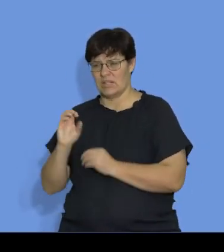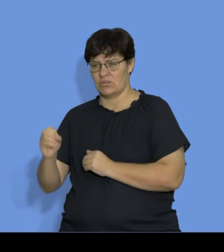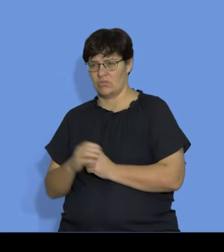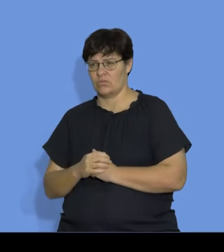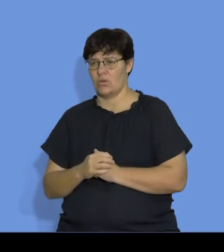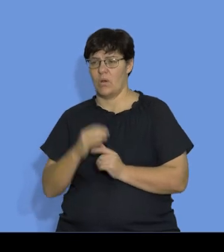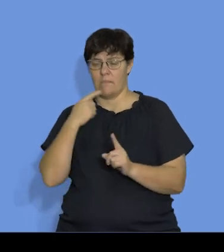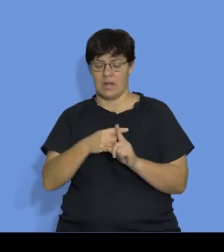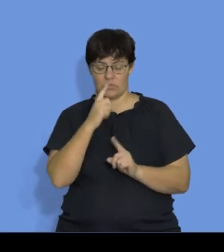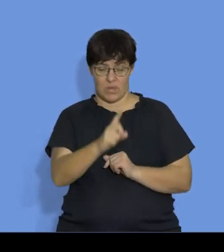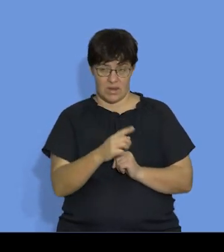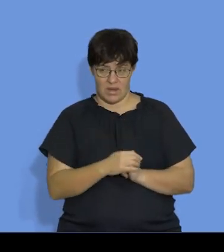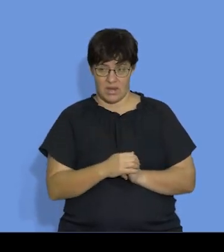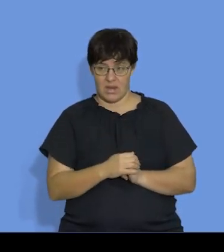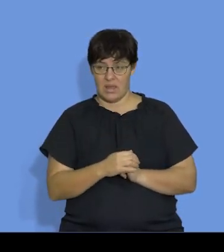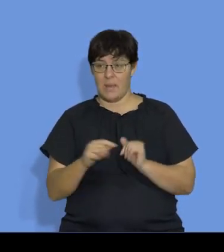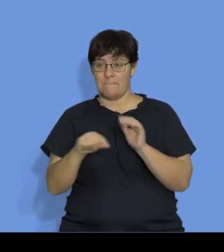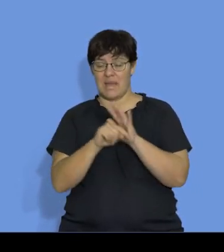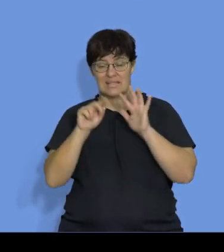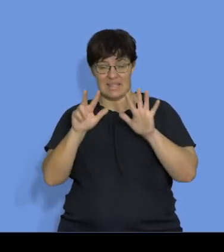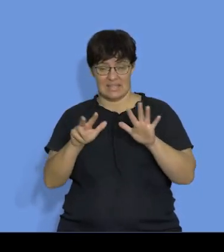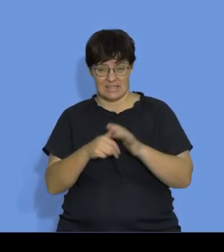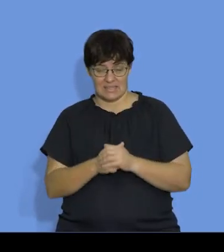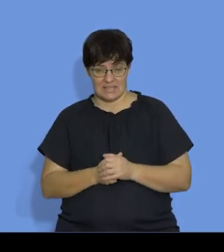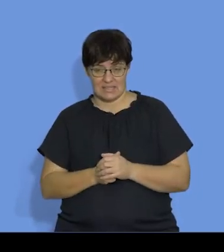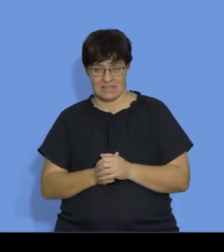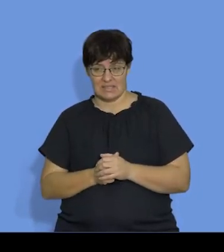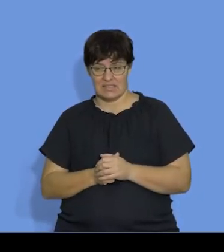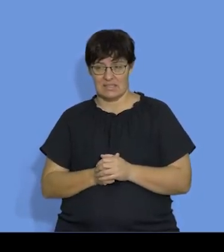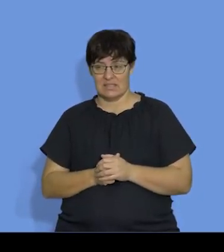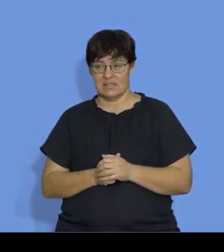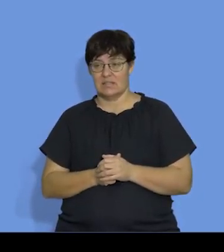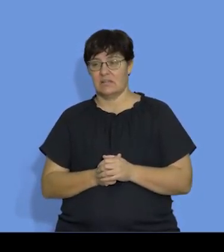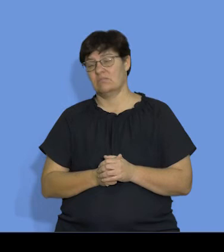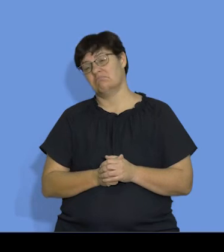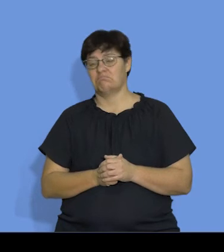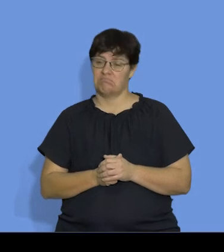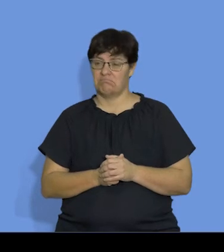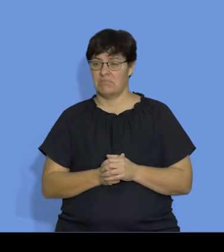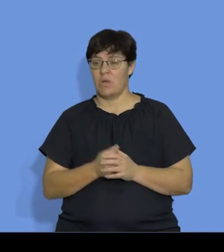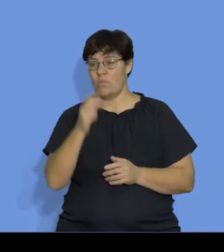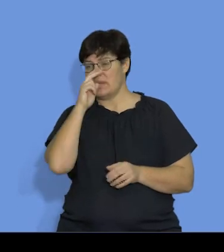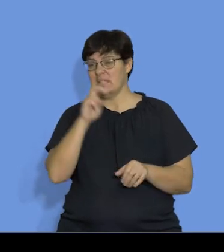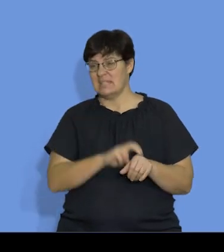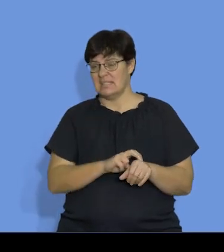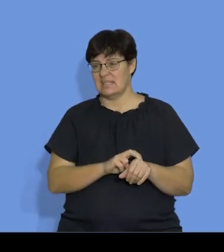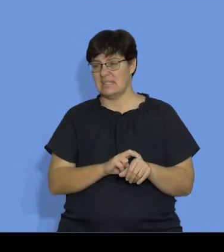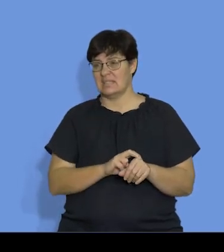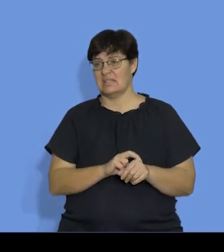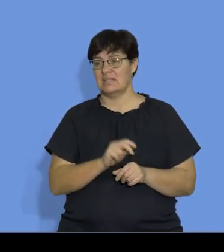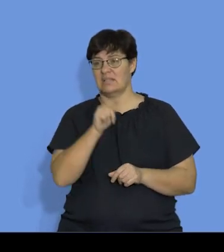1 minus 8, what is it? So we need to find the one